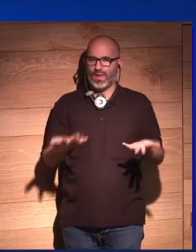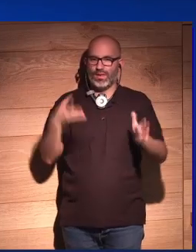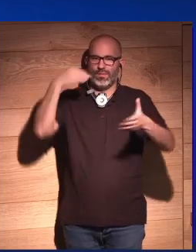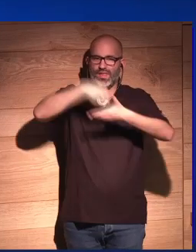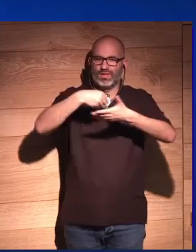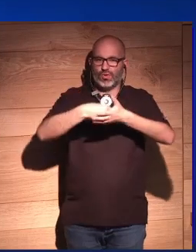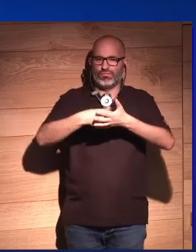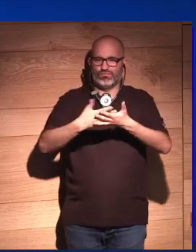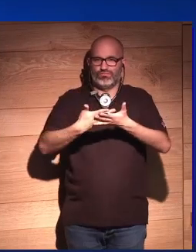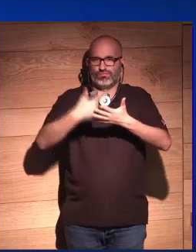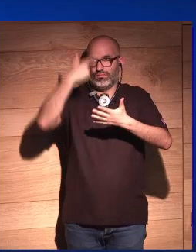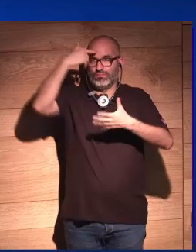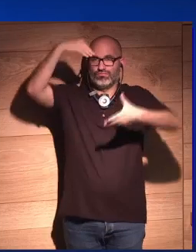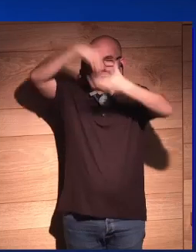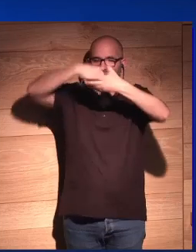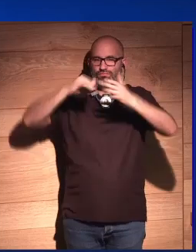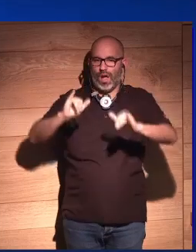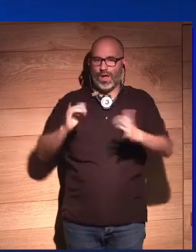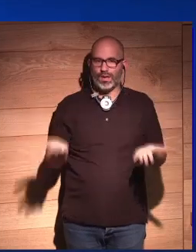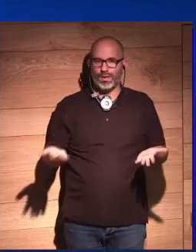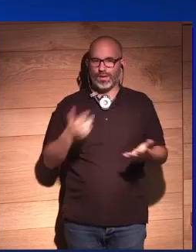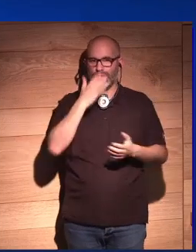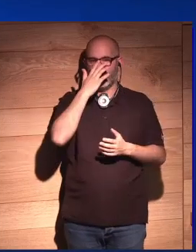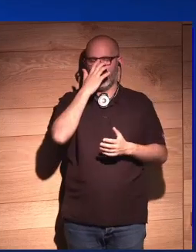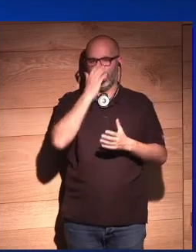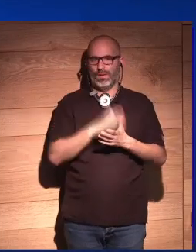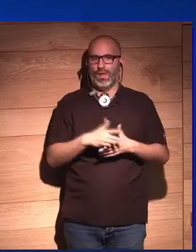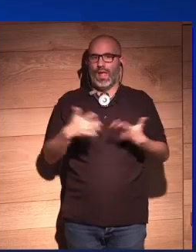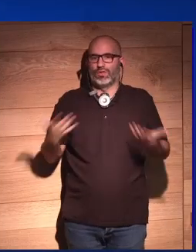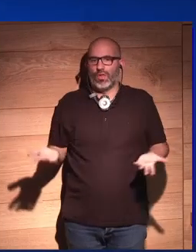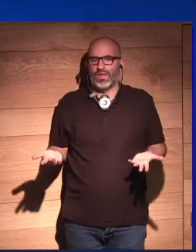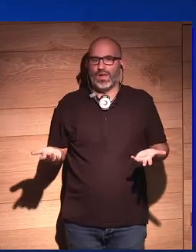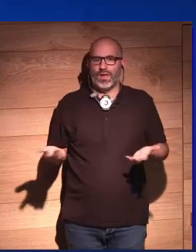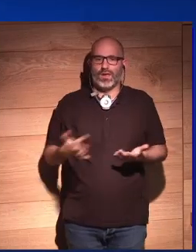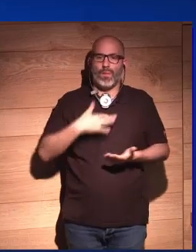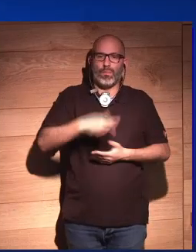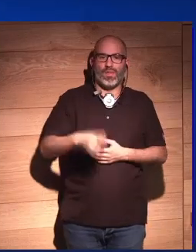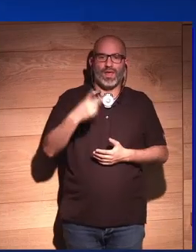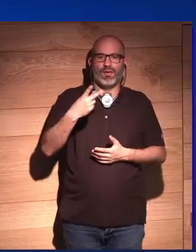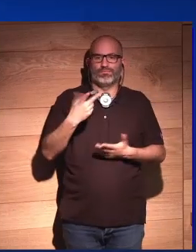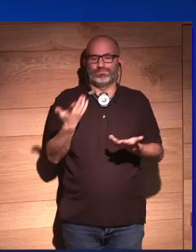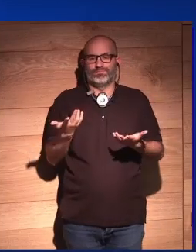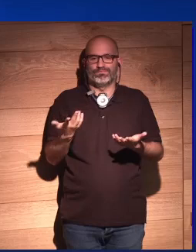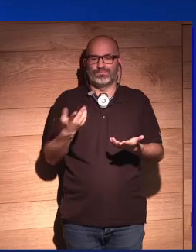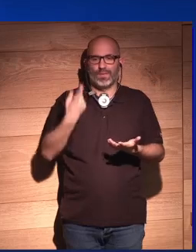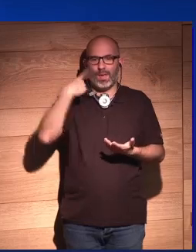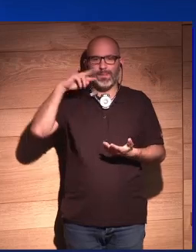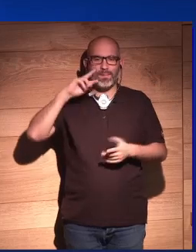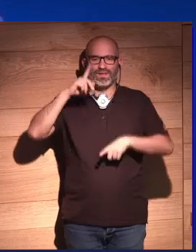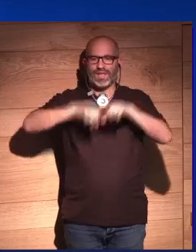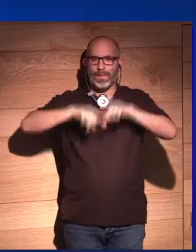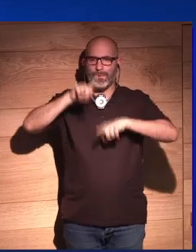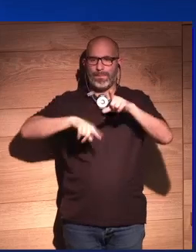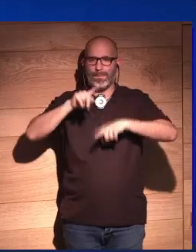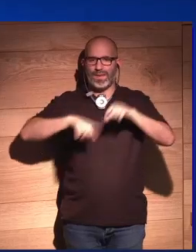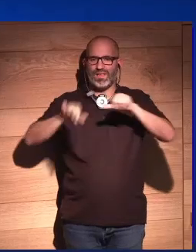is still being developed, and it's more of an experimental phase. So it's really more moments that I hold on to rather than